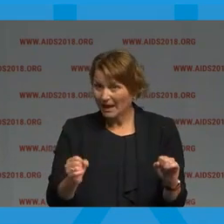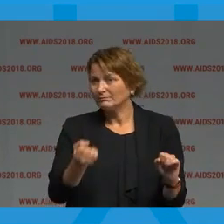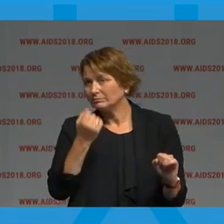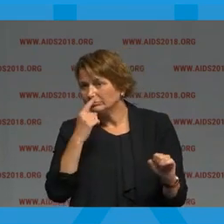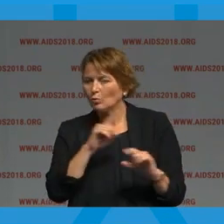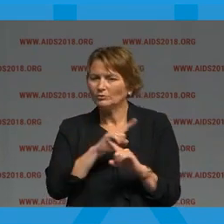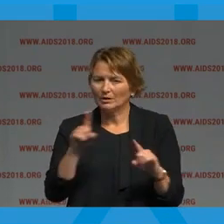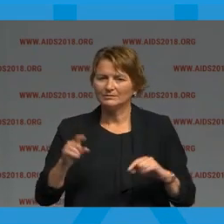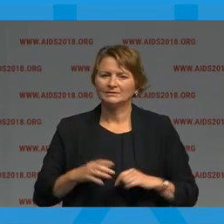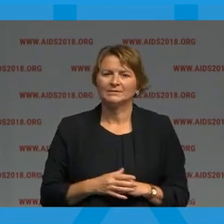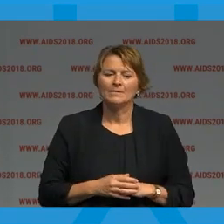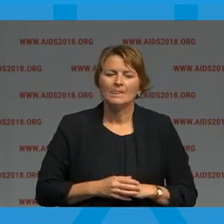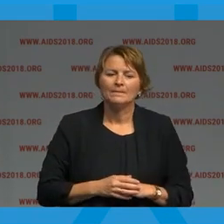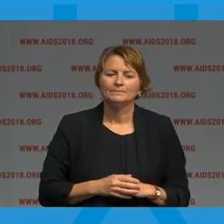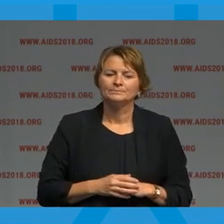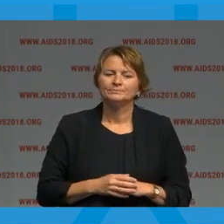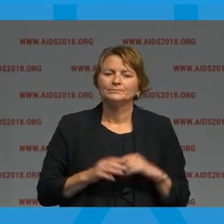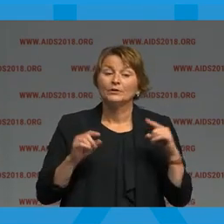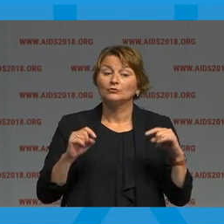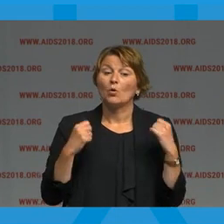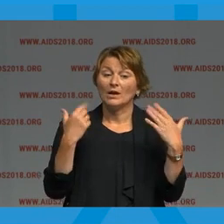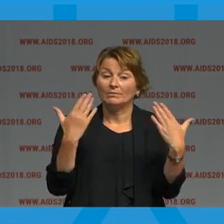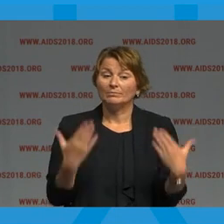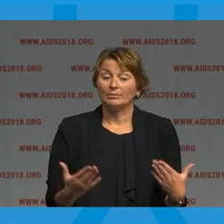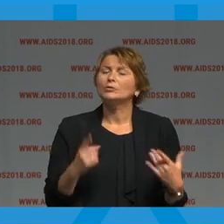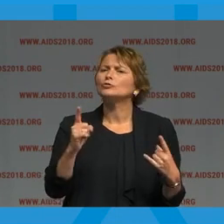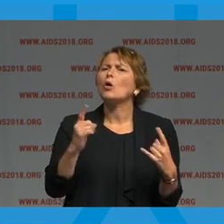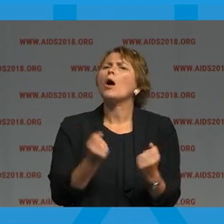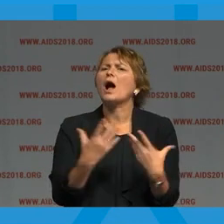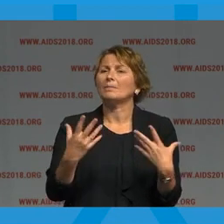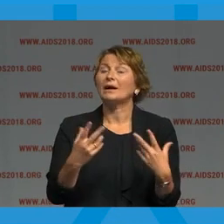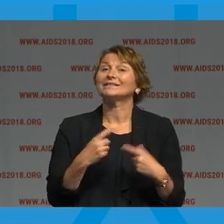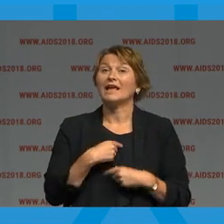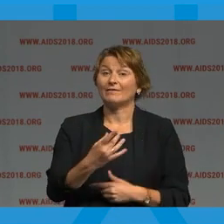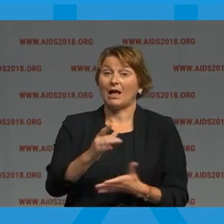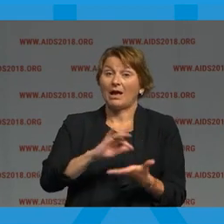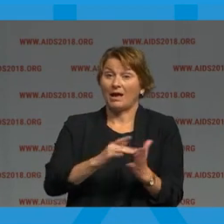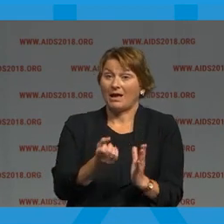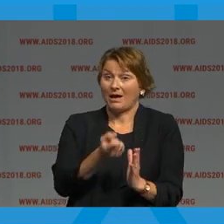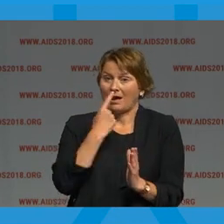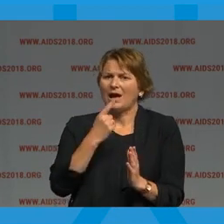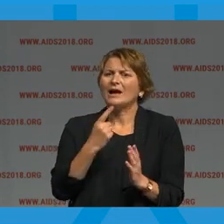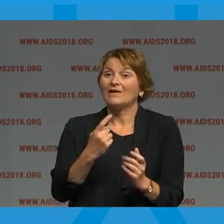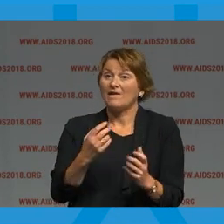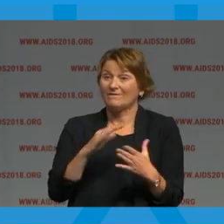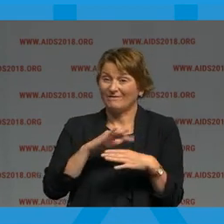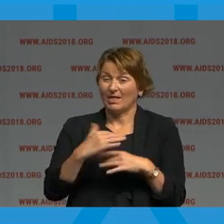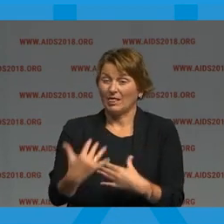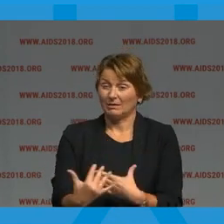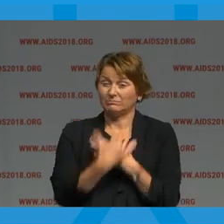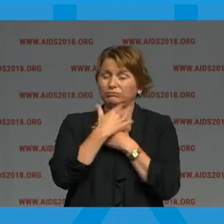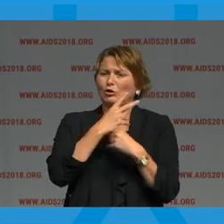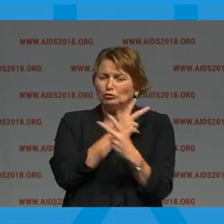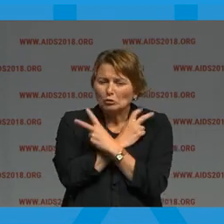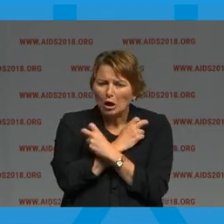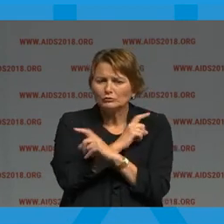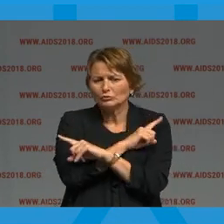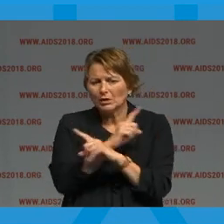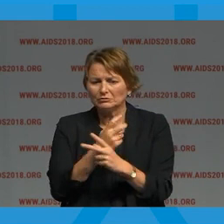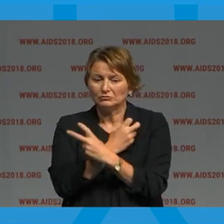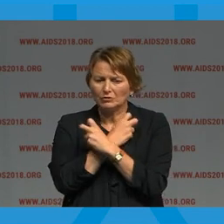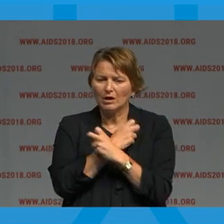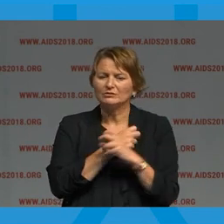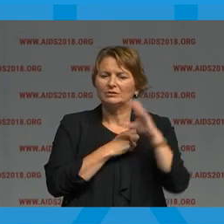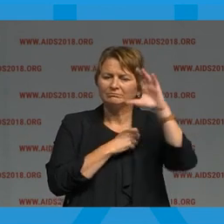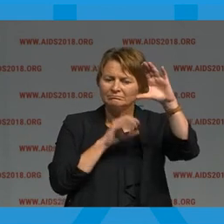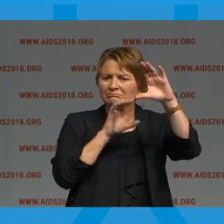Regarding tolerability, these drugs are extremely very well tolerated. In the upper panel, you see the comparison between dolutegravir and raltegravir,